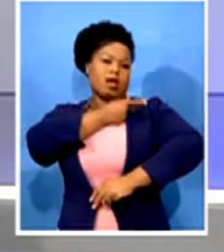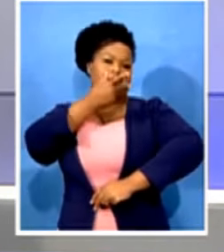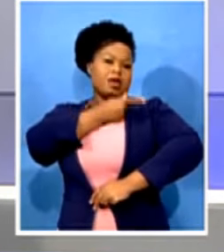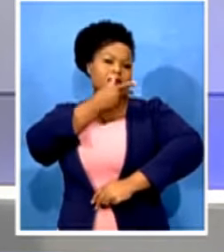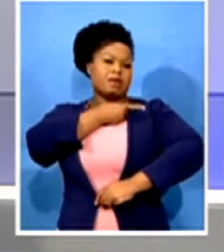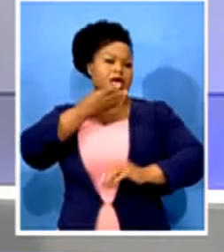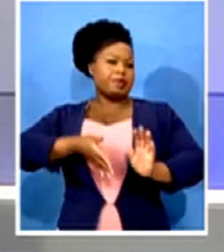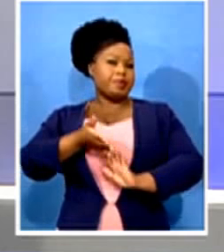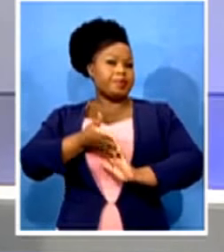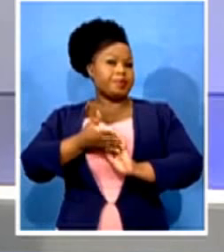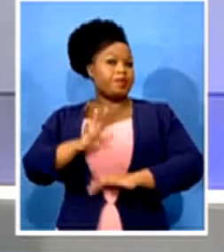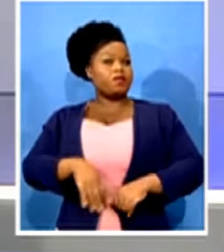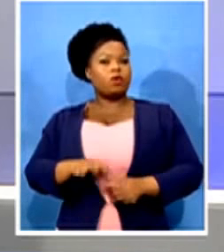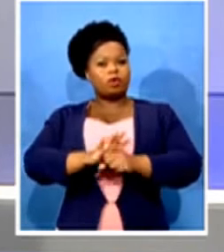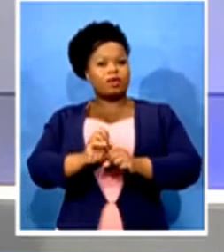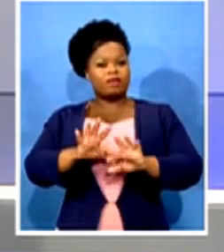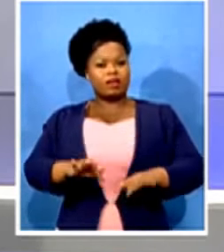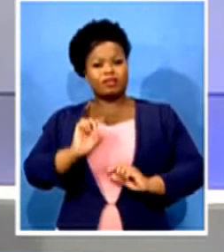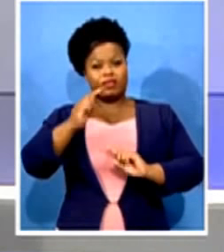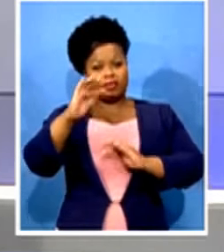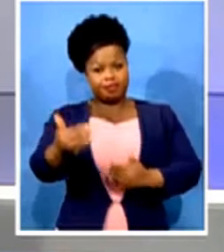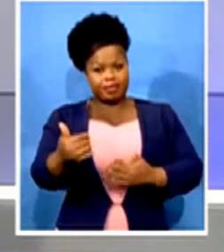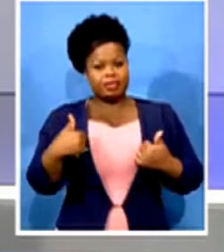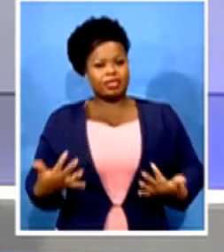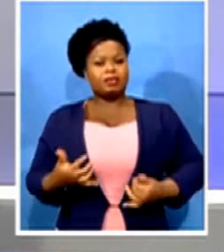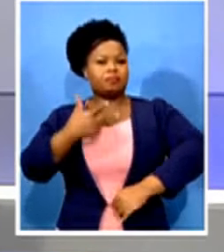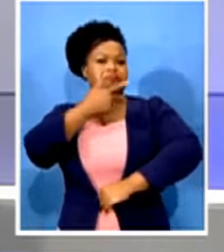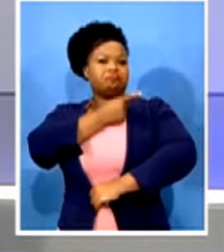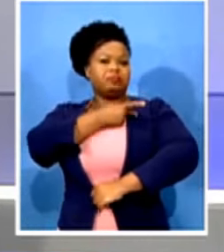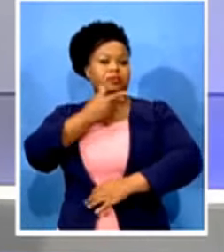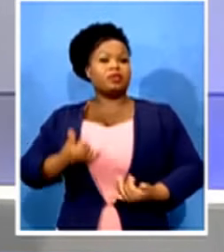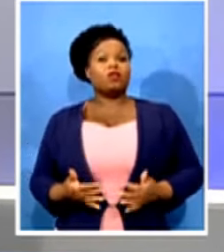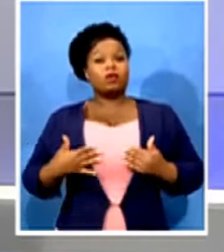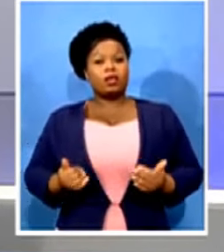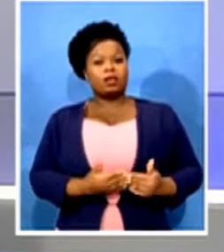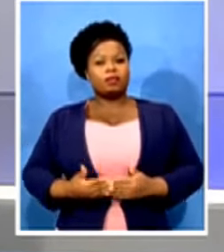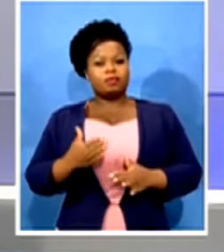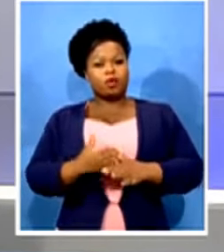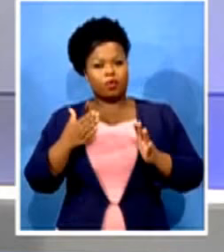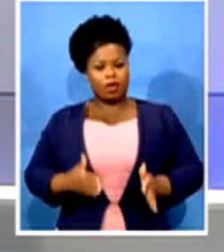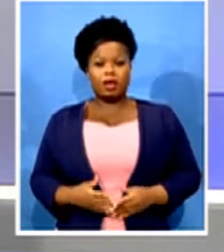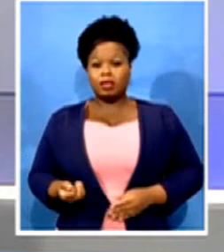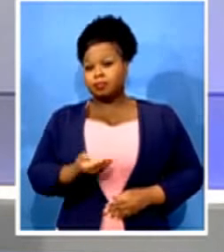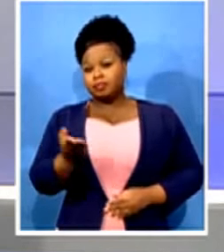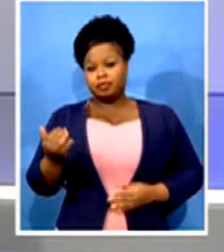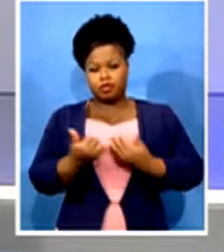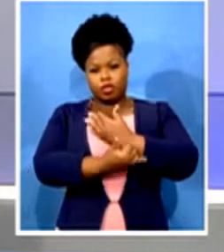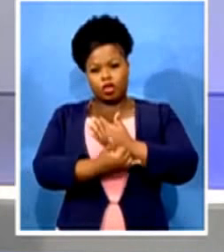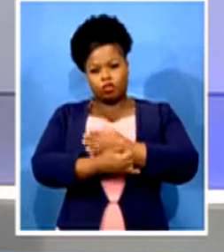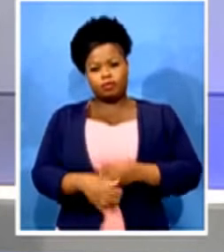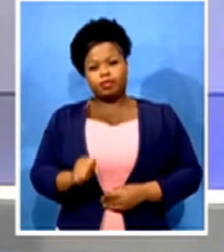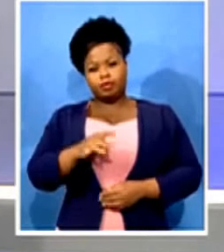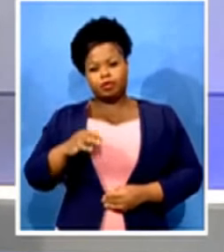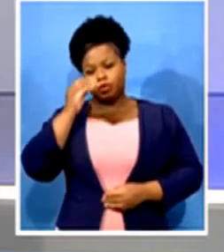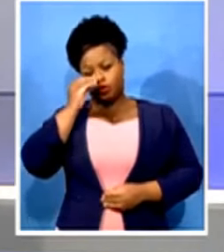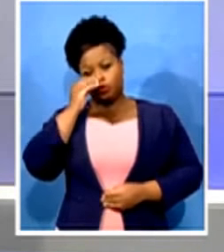first phase starts with vaccination for healthcare workers across the country. SABC News correspondent Ishan Garg